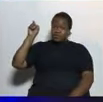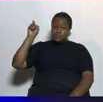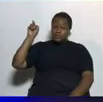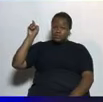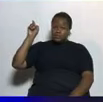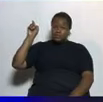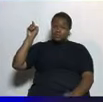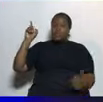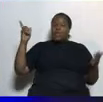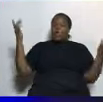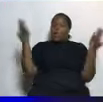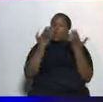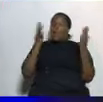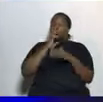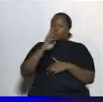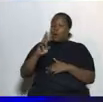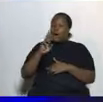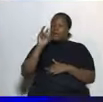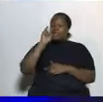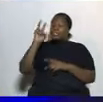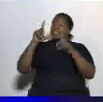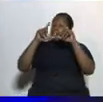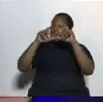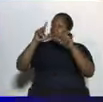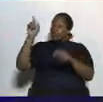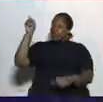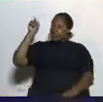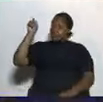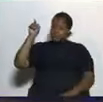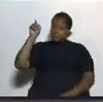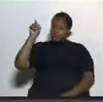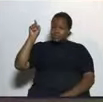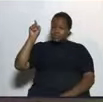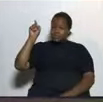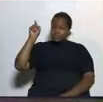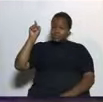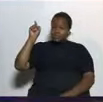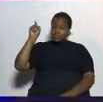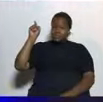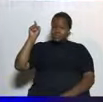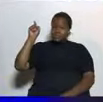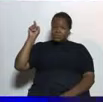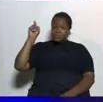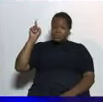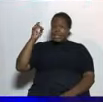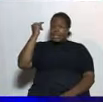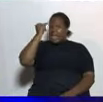screen yako sasa. Wherever you are, look at the picture on the screen. Popote ulipoangalia hiyo picha kwenye screen yako hapo, angalia hiyo picha hapo. And